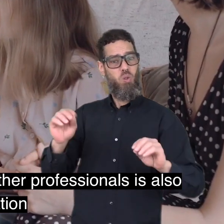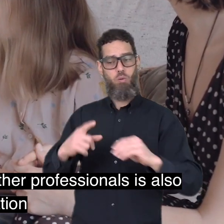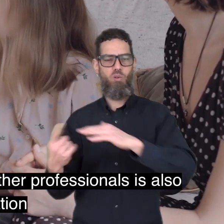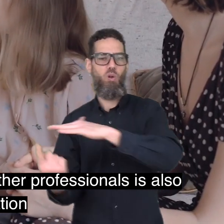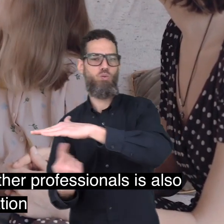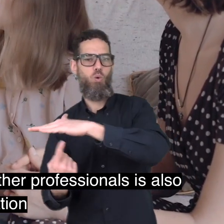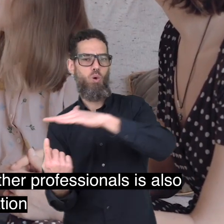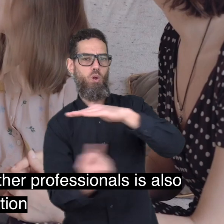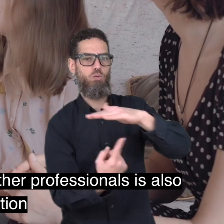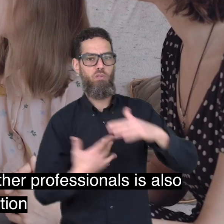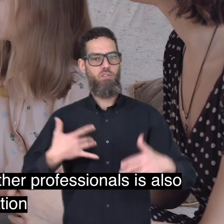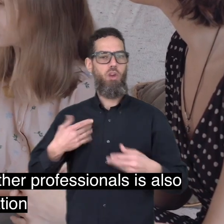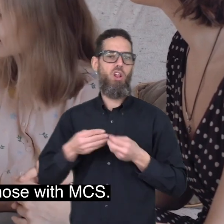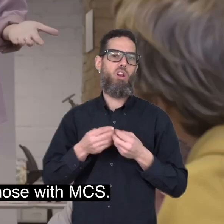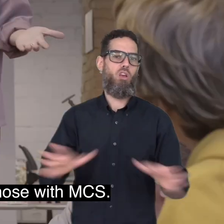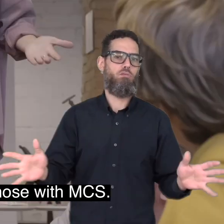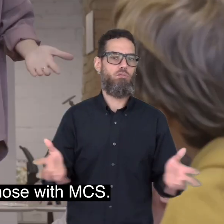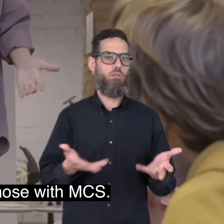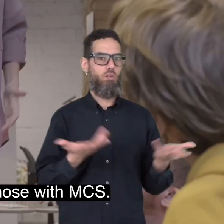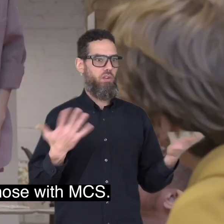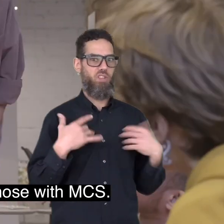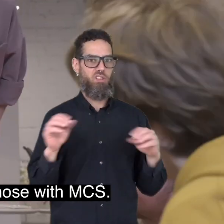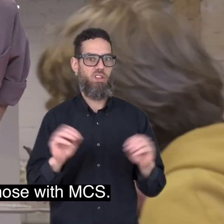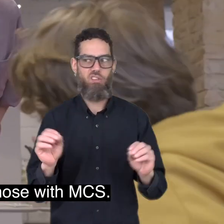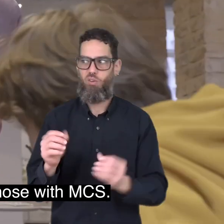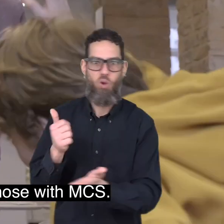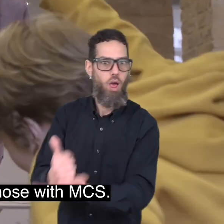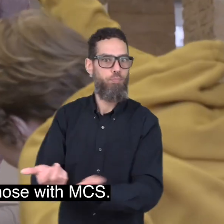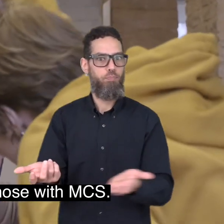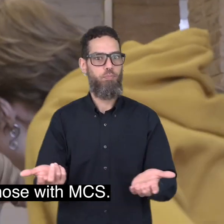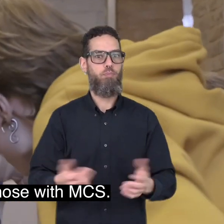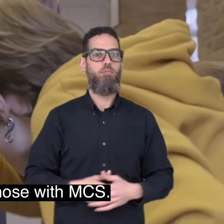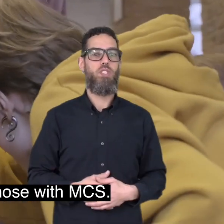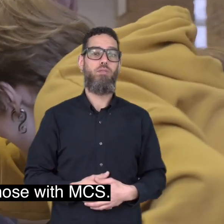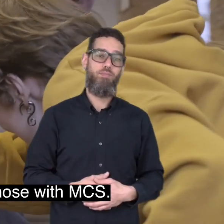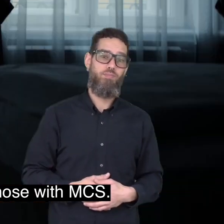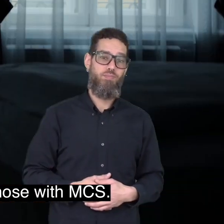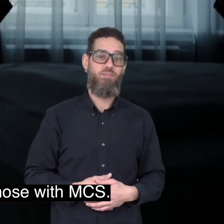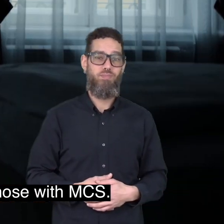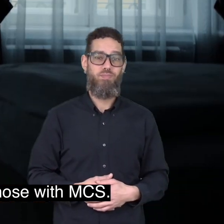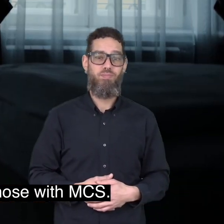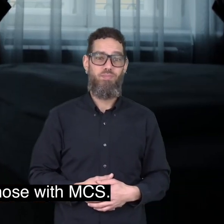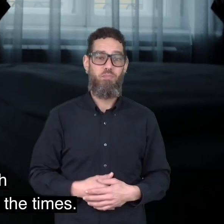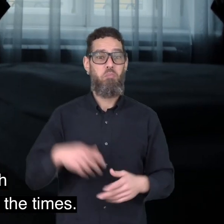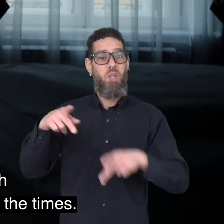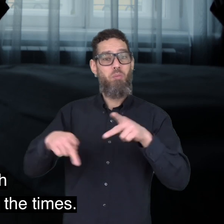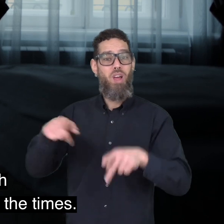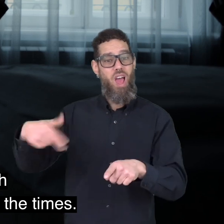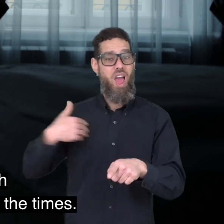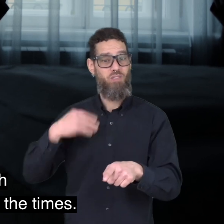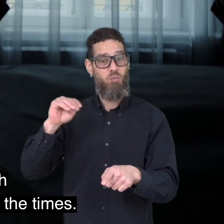and isolation and reduce the impact of loss experienced by those with MCS. Unfortunately,